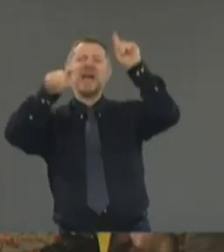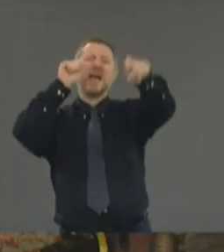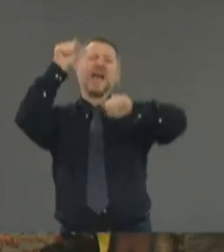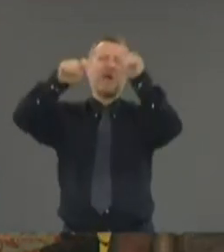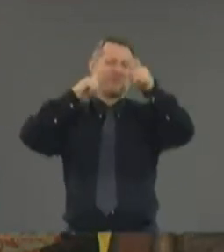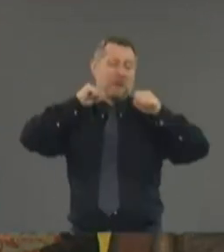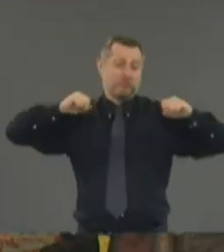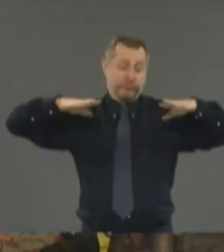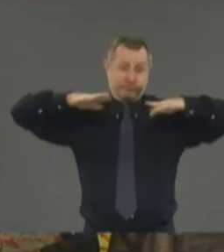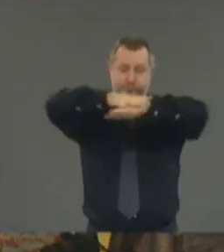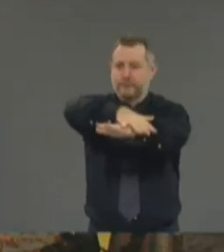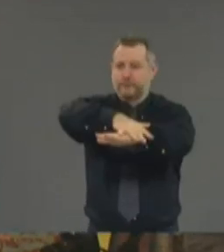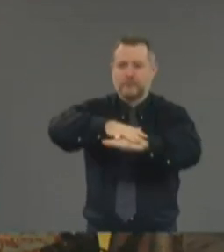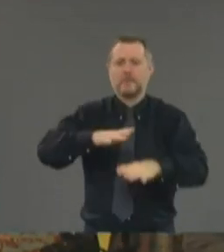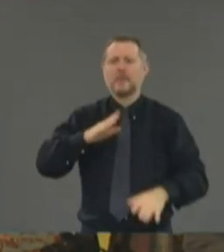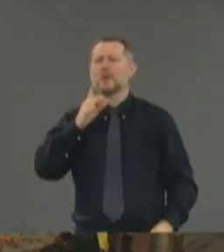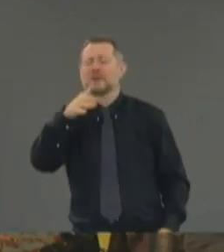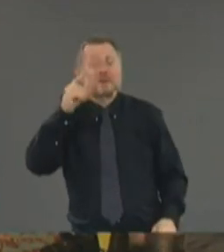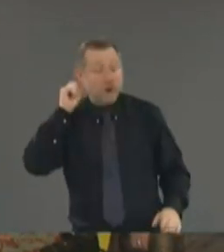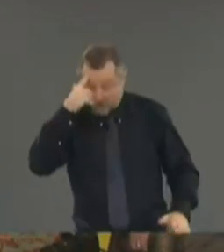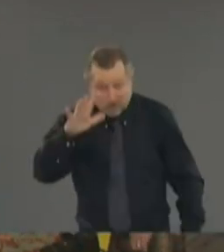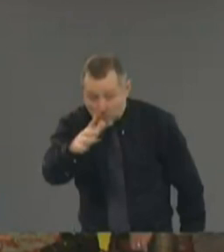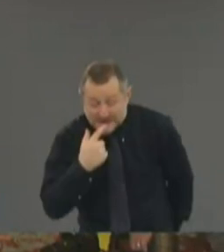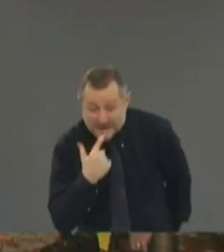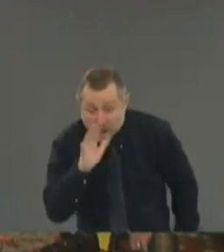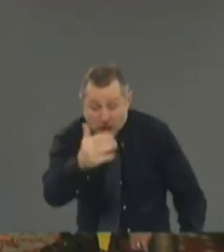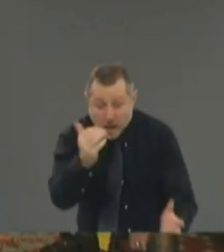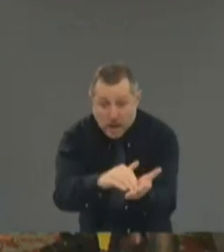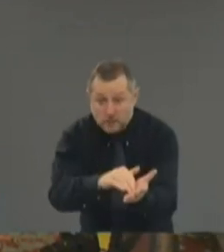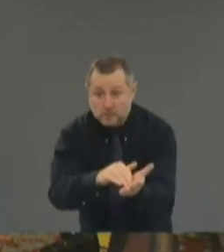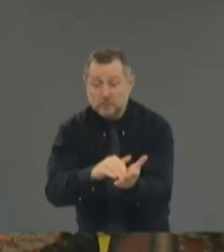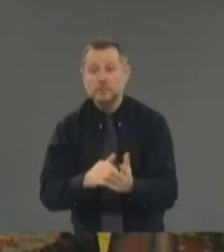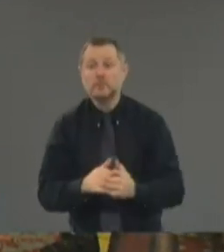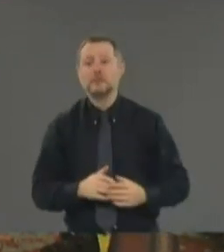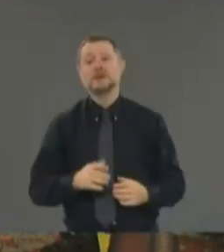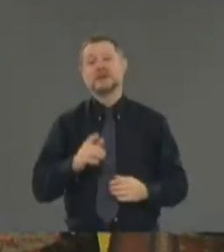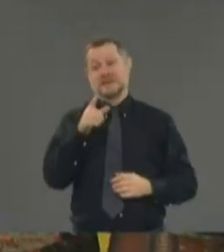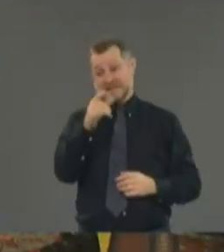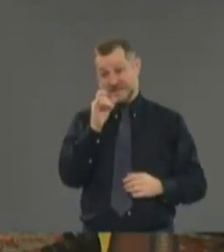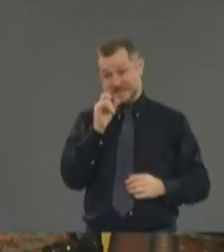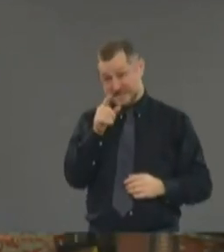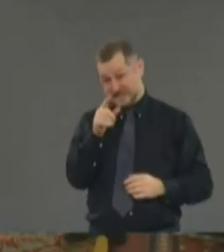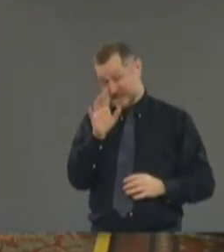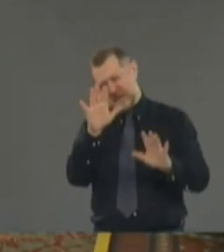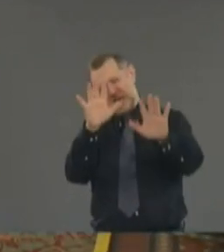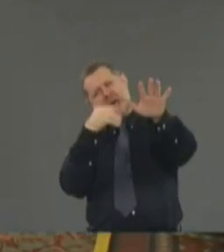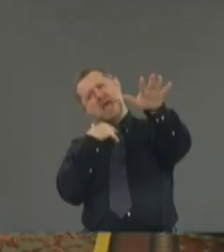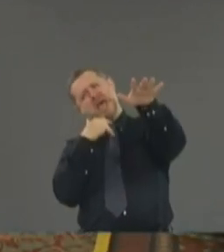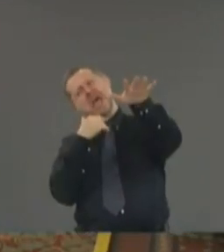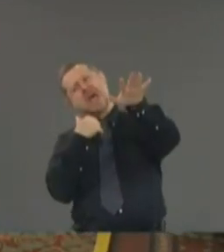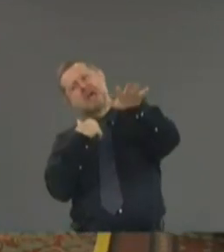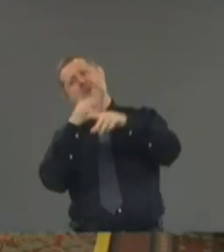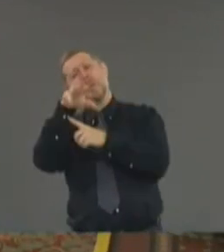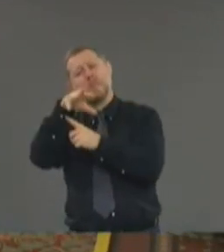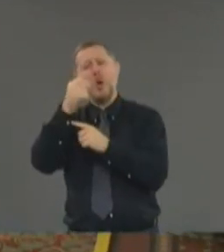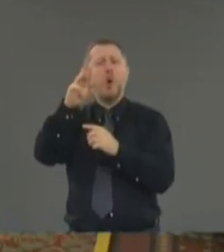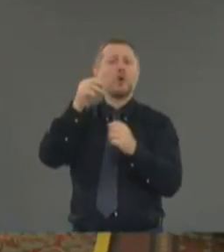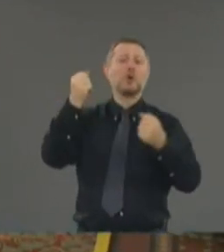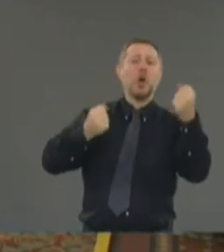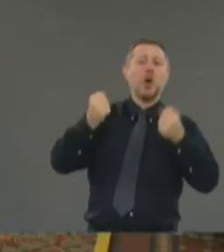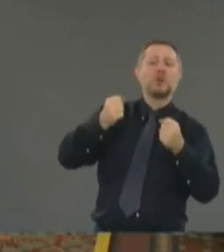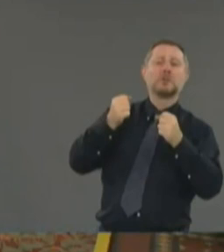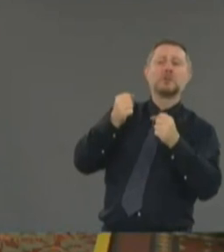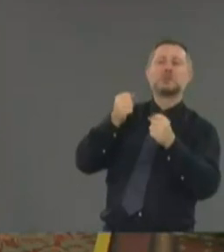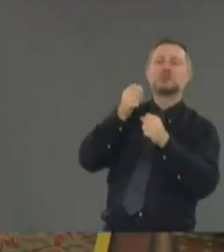Say that, I'm sorry. Would body cameras provide the proper context, because a lot of cell phone video or something sometimes dash cam video doesn't show everything.